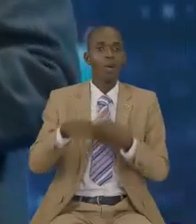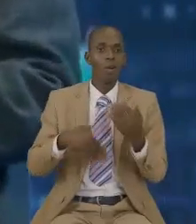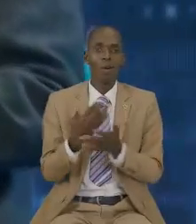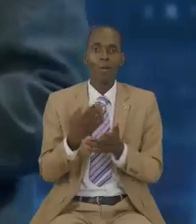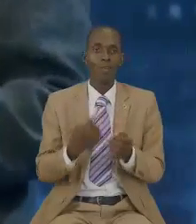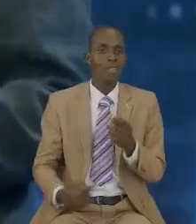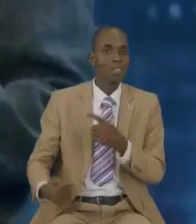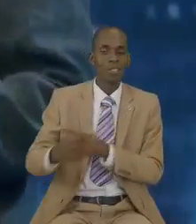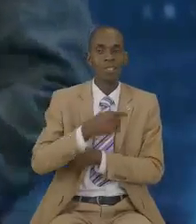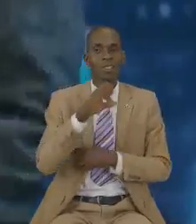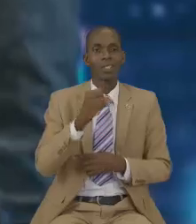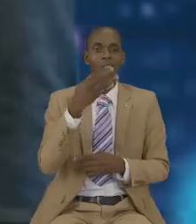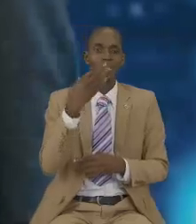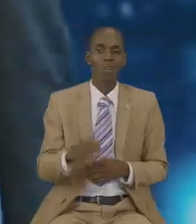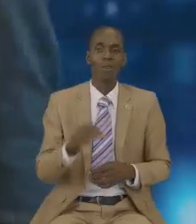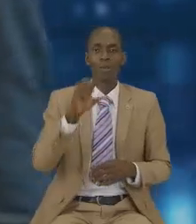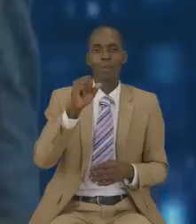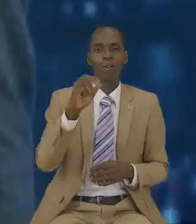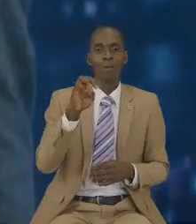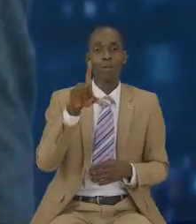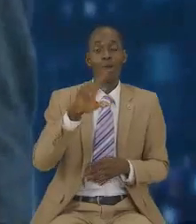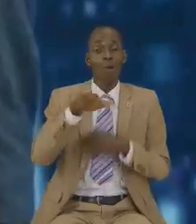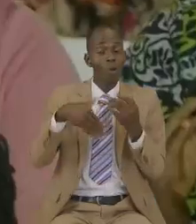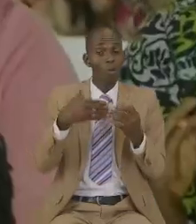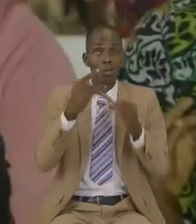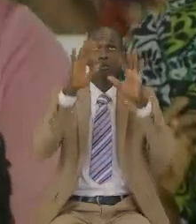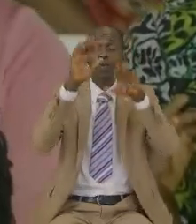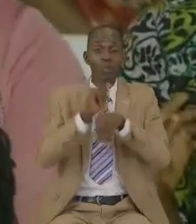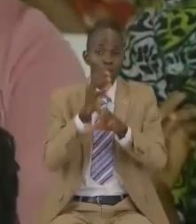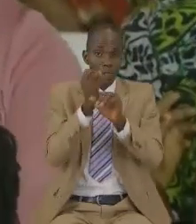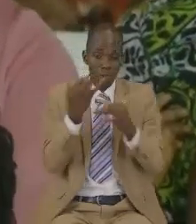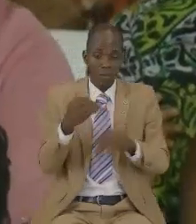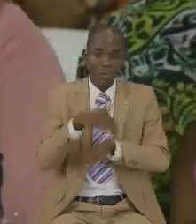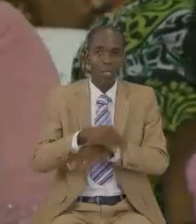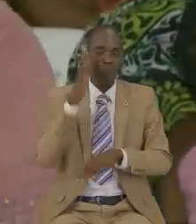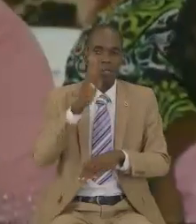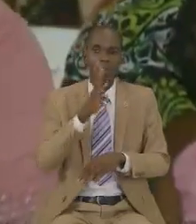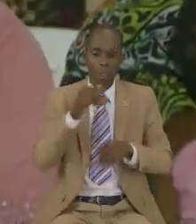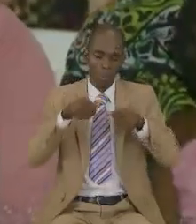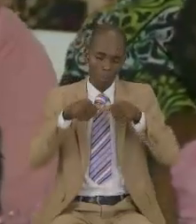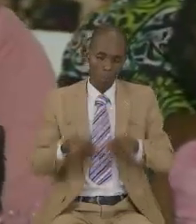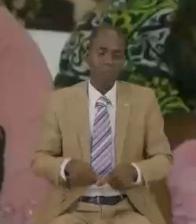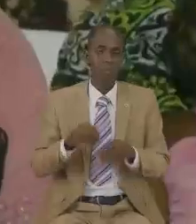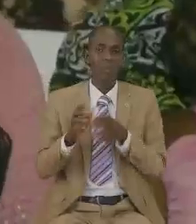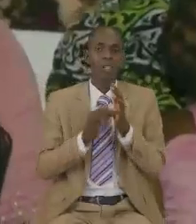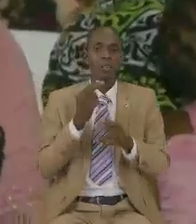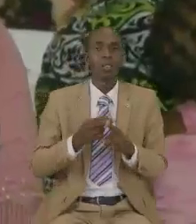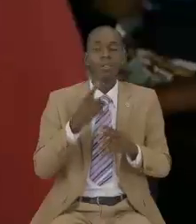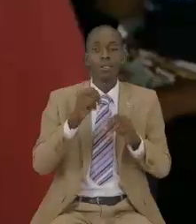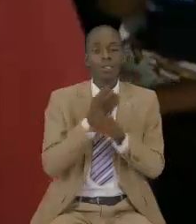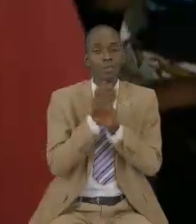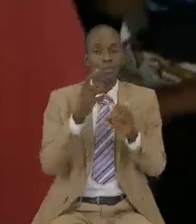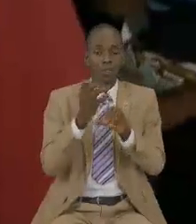all the days, the miracle you get tonight is permanent. The salvation you get tonight is